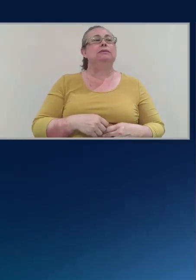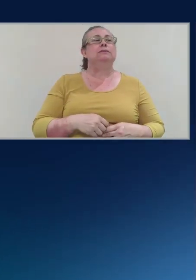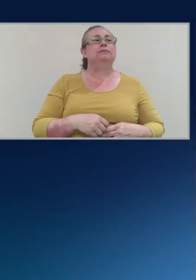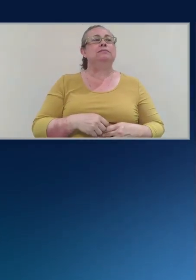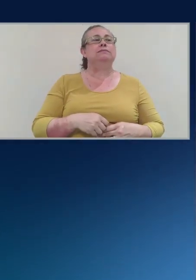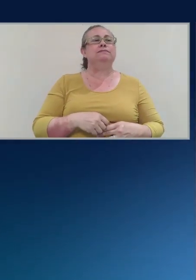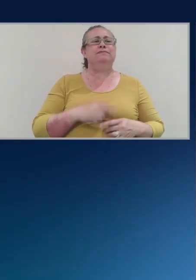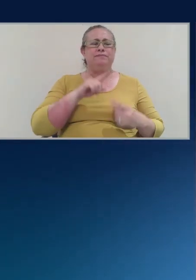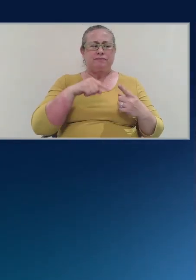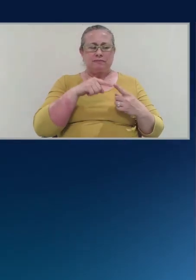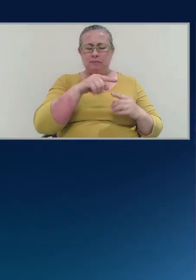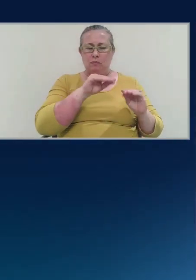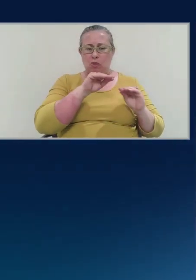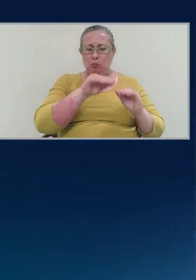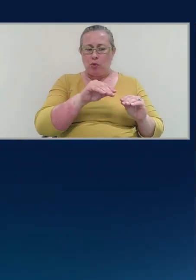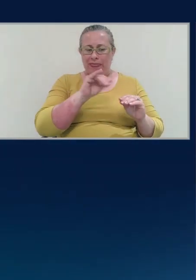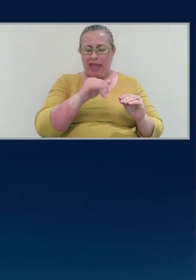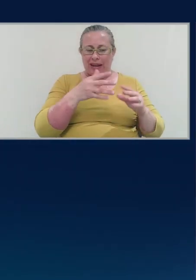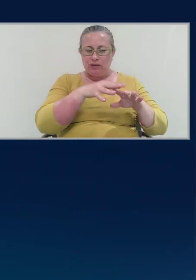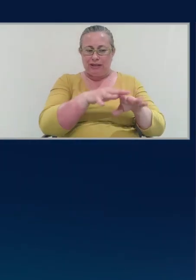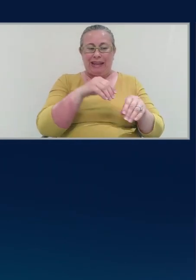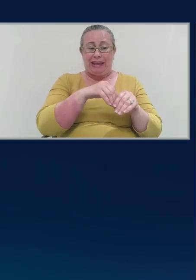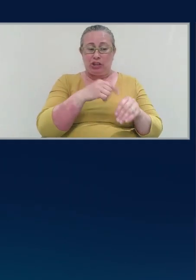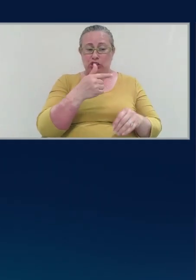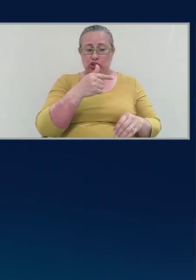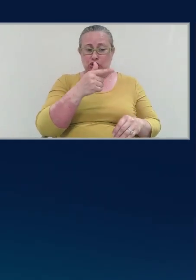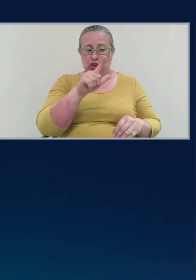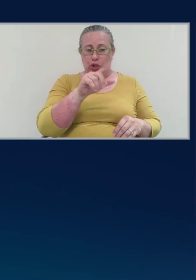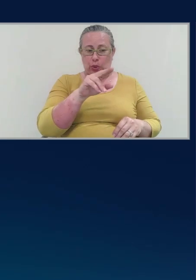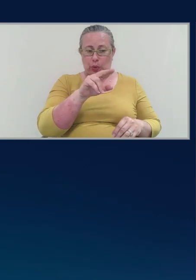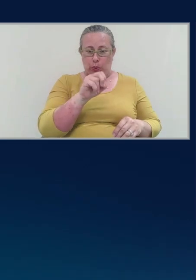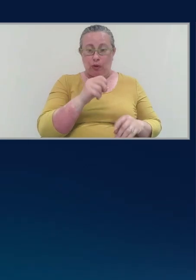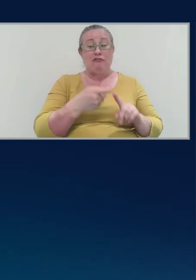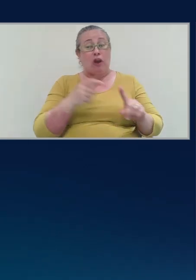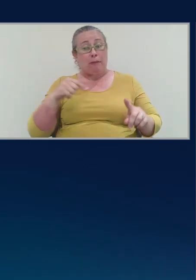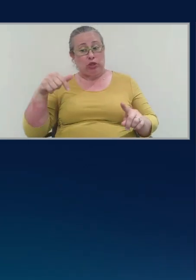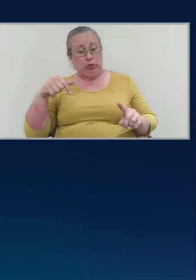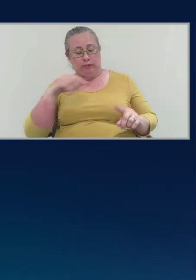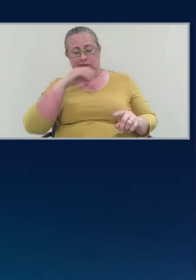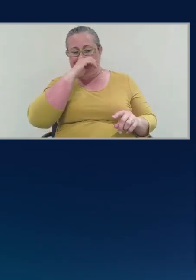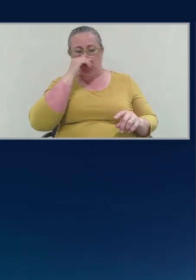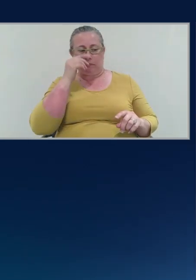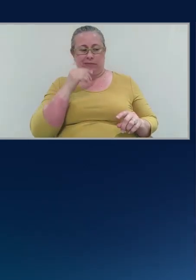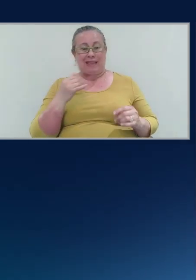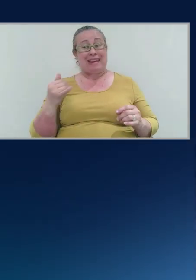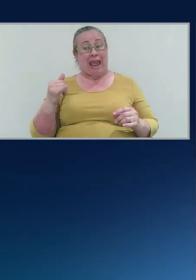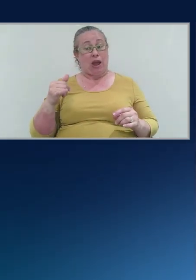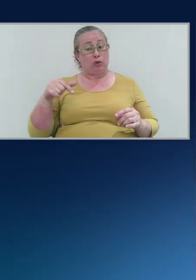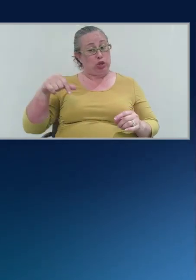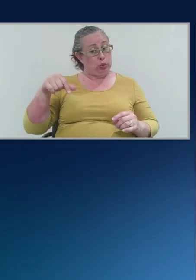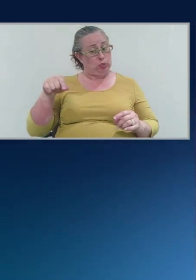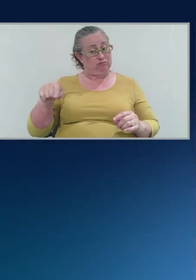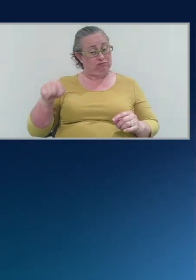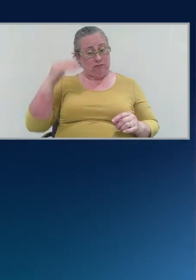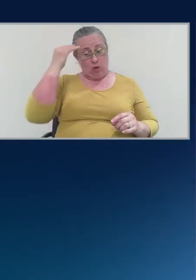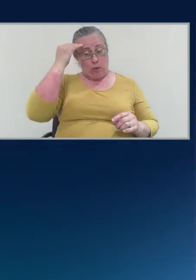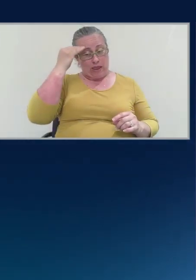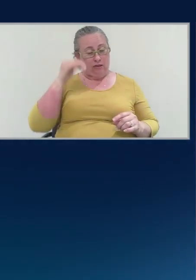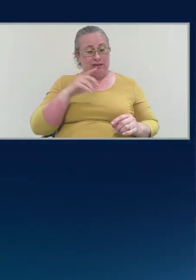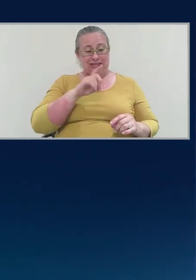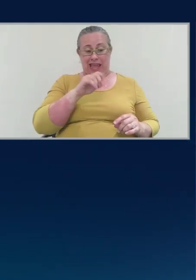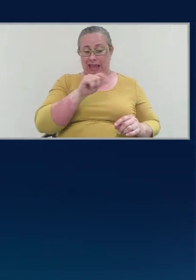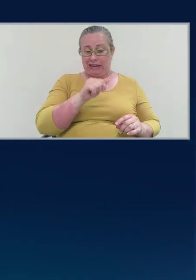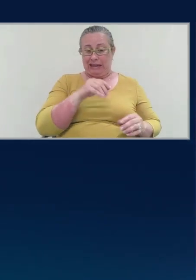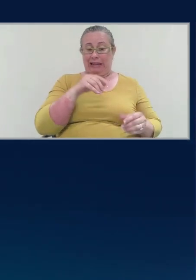put that integration into Glue with Yes. Q, now is Q aware of the data residing